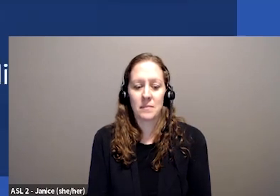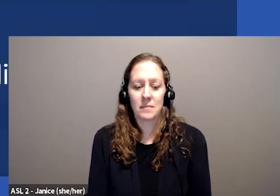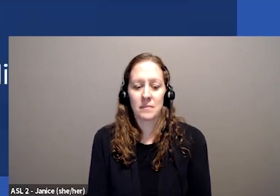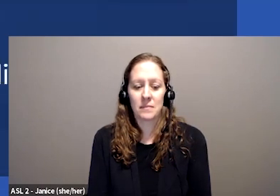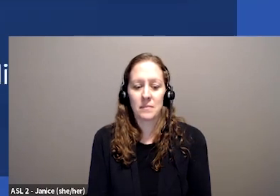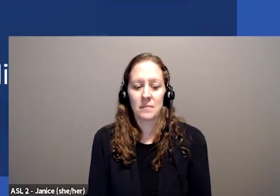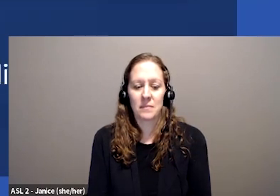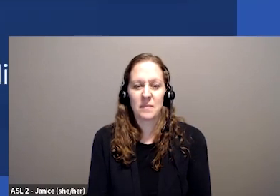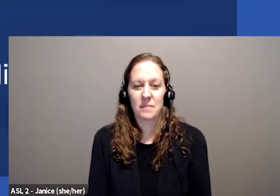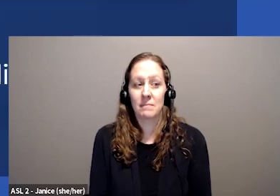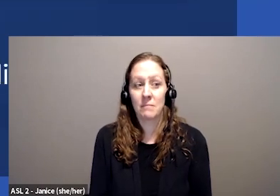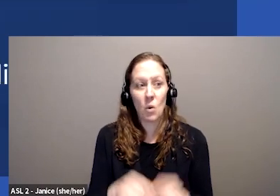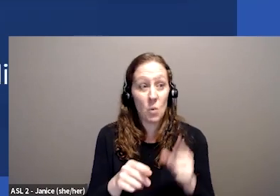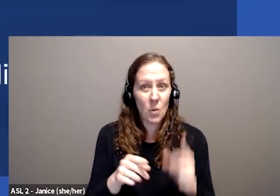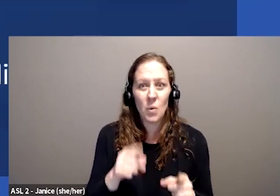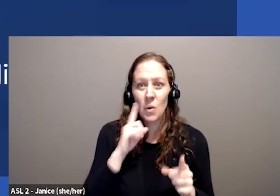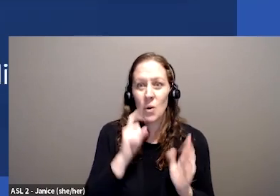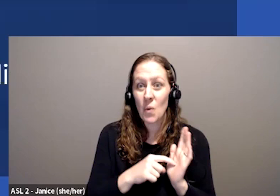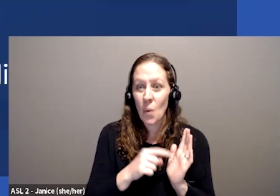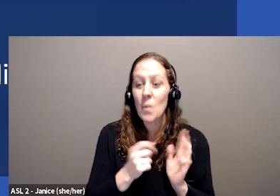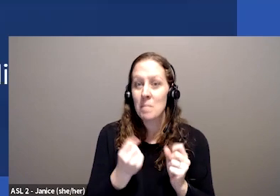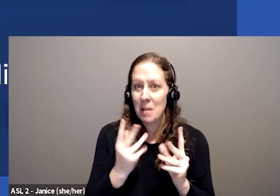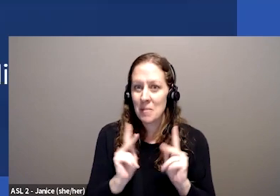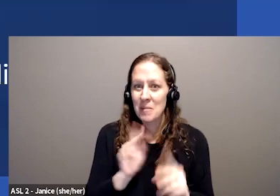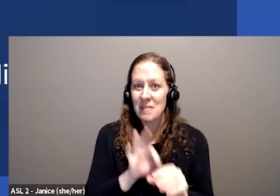So lots of activity, which is great.